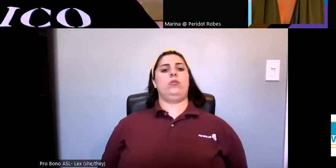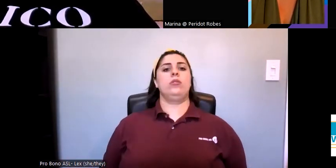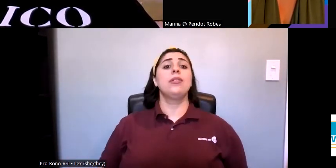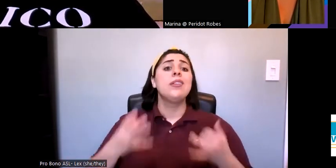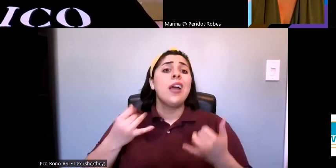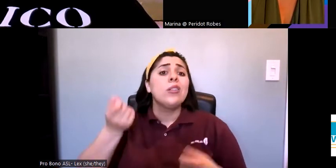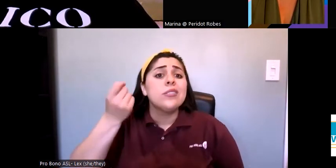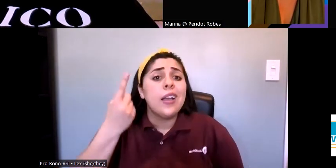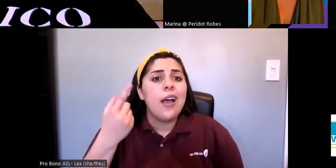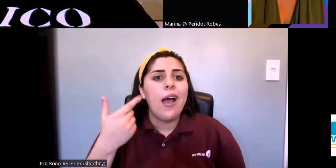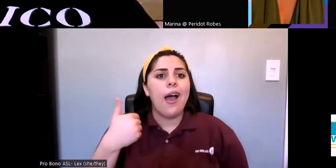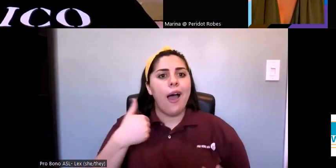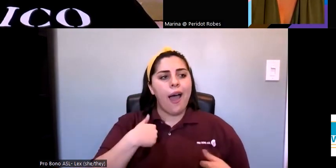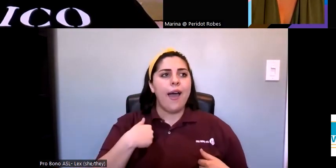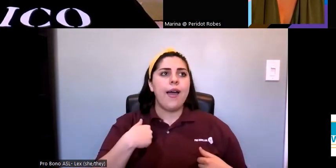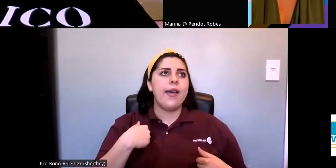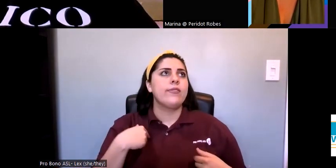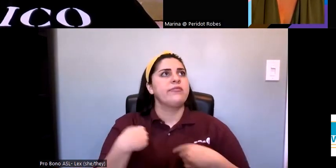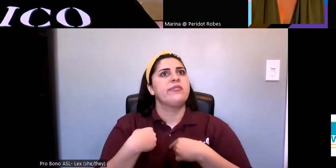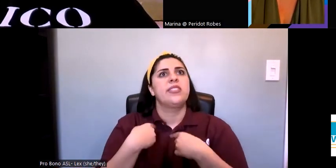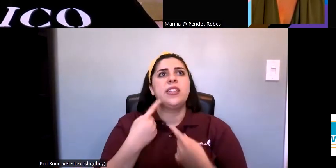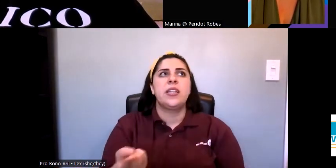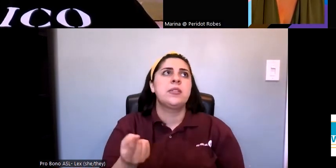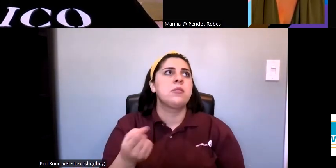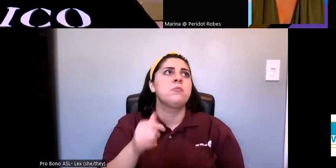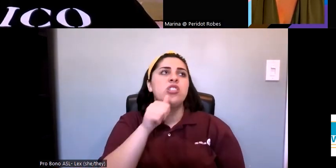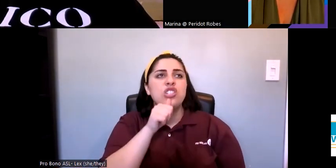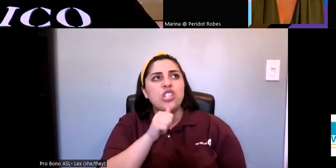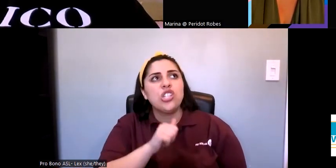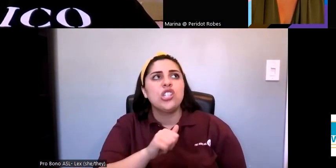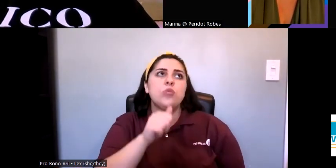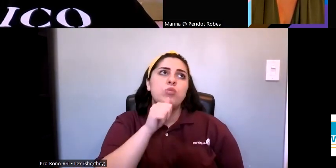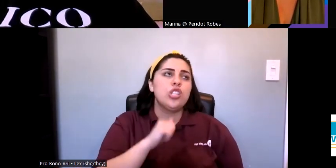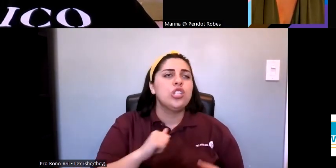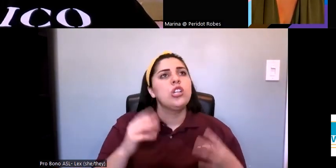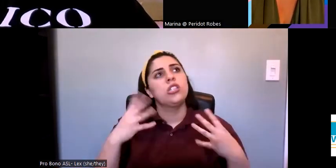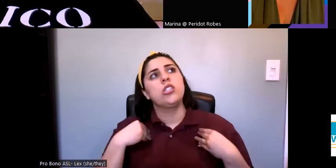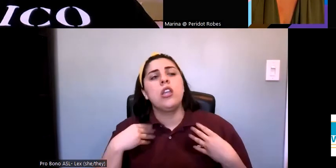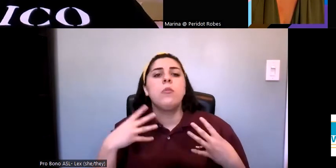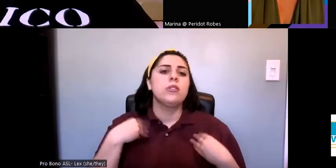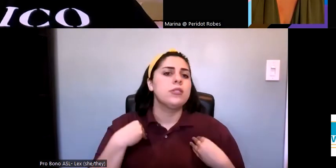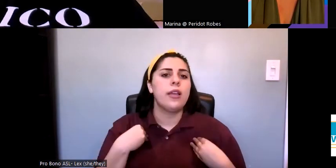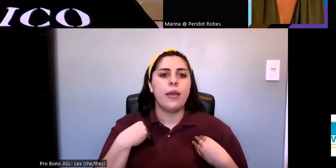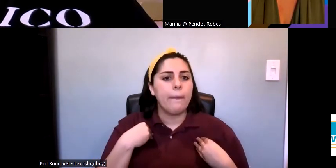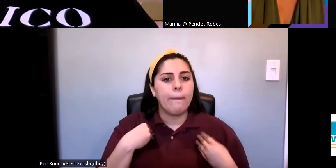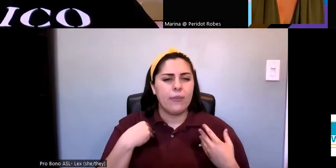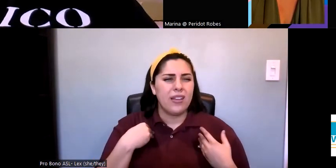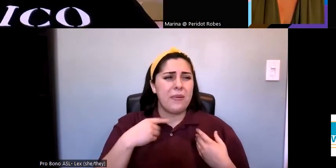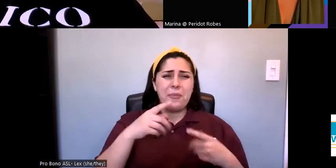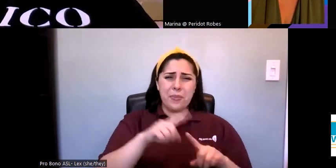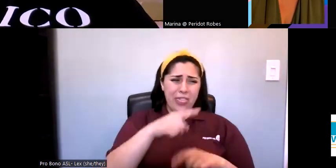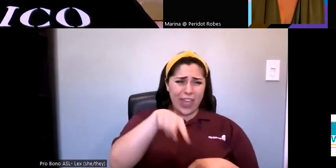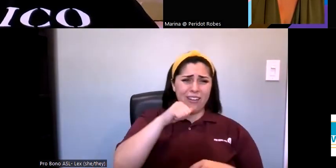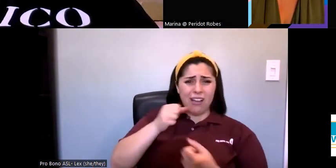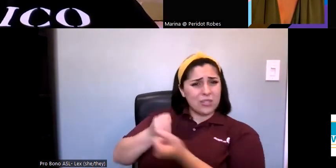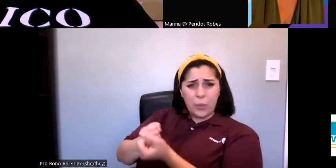the short end of the stick of a lot of people who say that they love me, that don't do anything to advocate for somebody of my size or my abilities. Is one of the